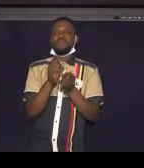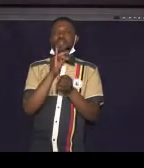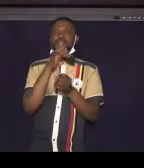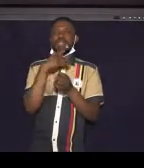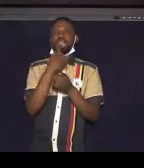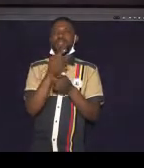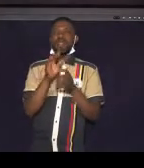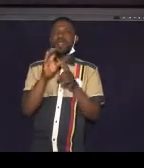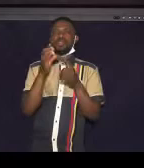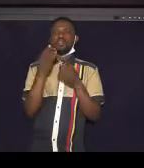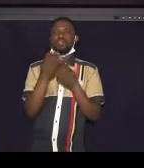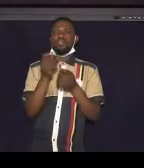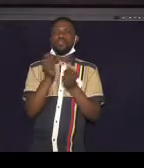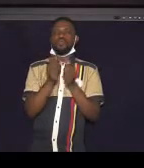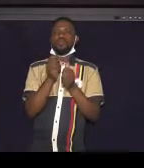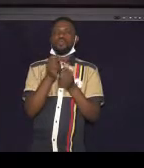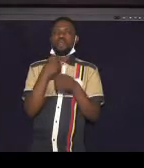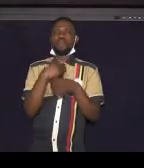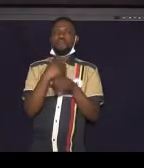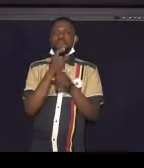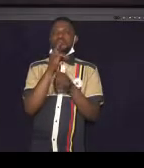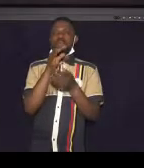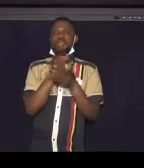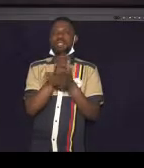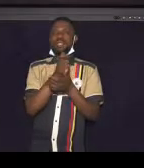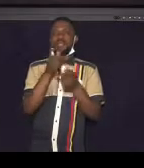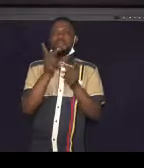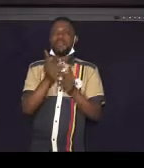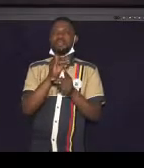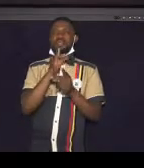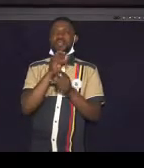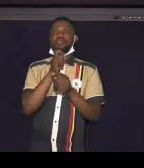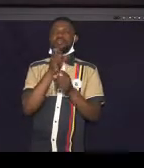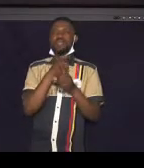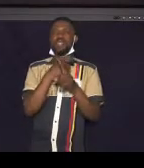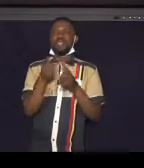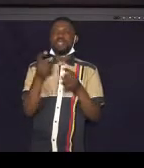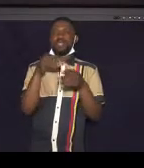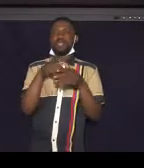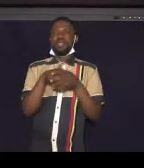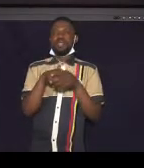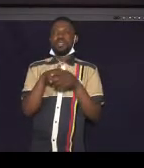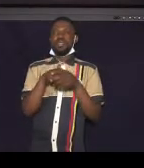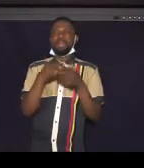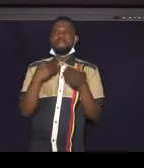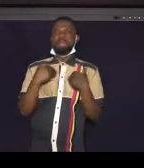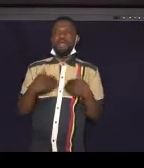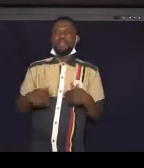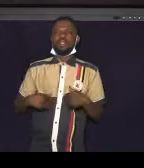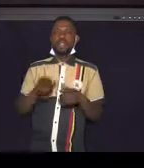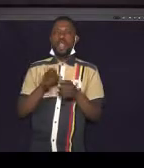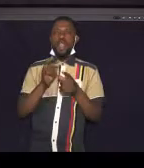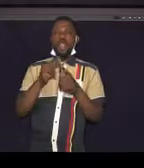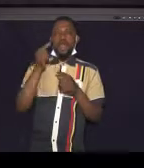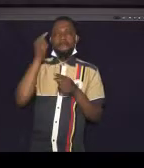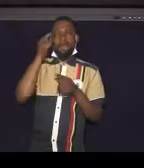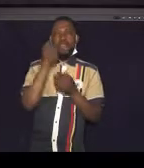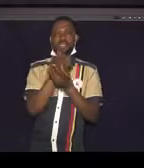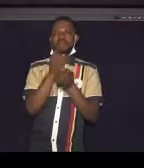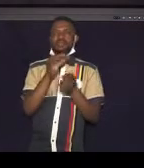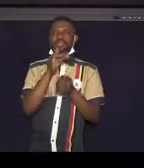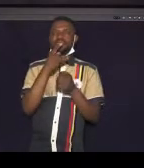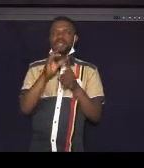is a condition which ensures that a person is not injured in body or mind. Safety